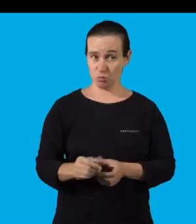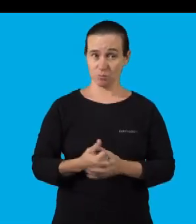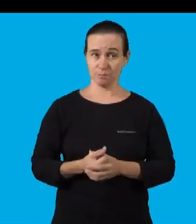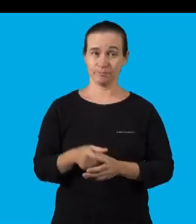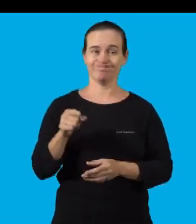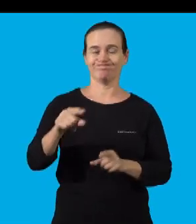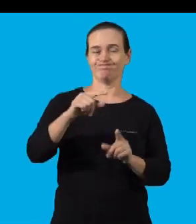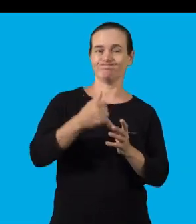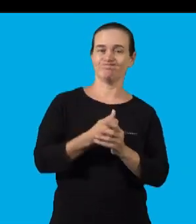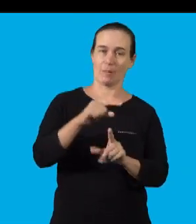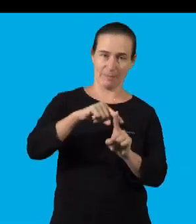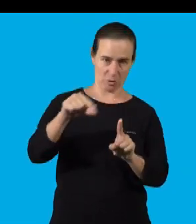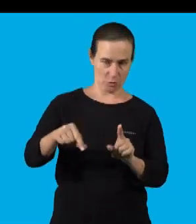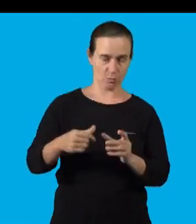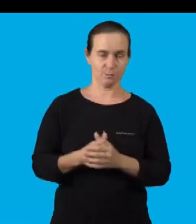over 2